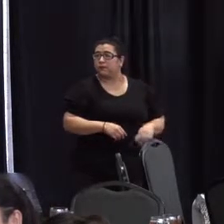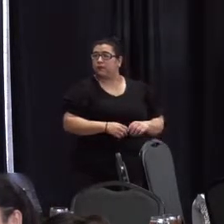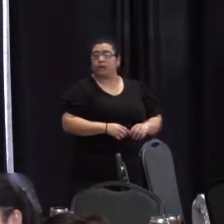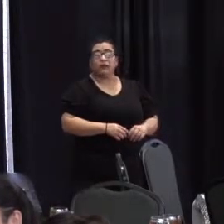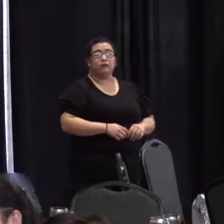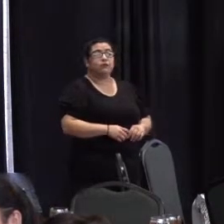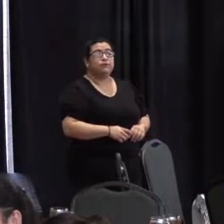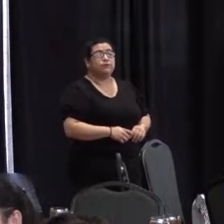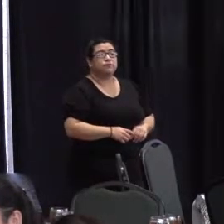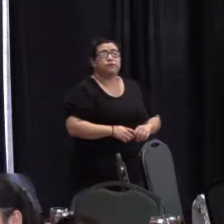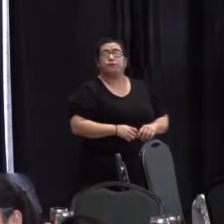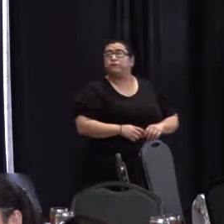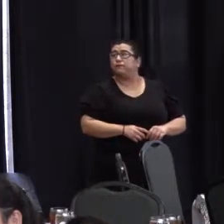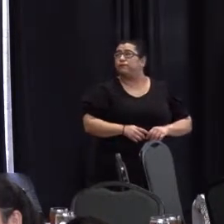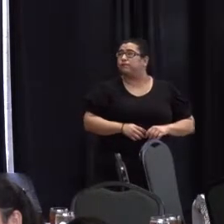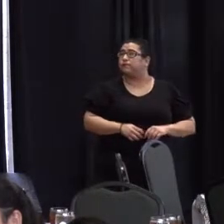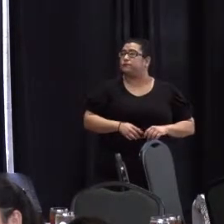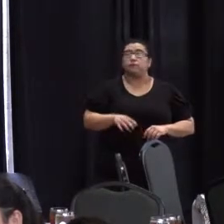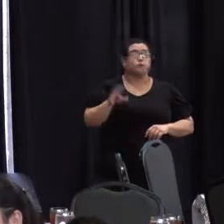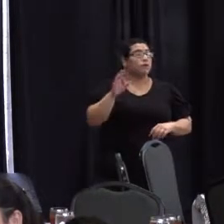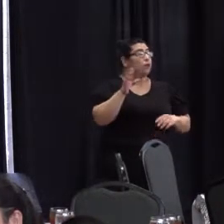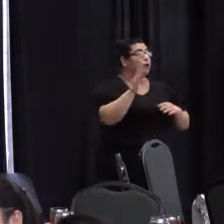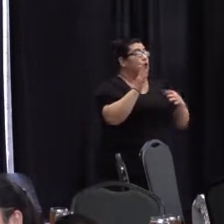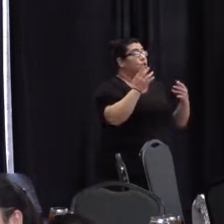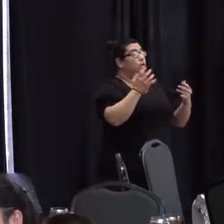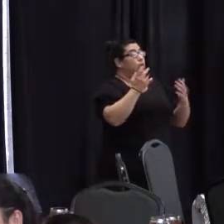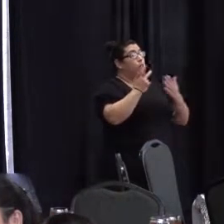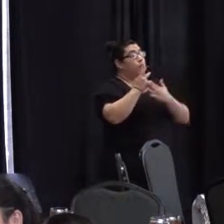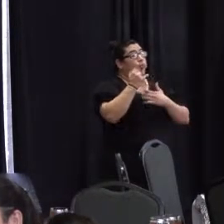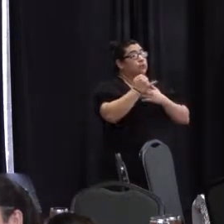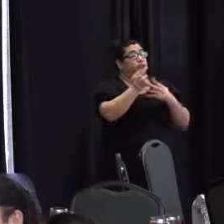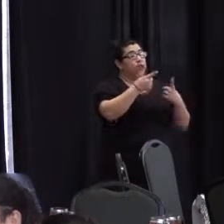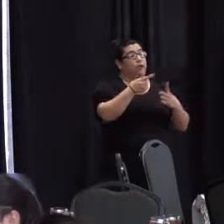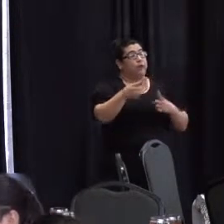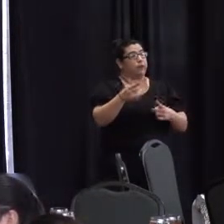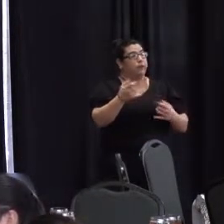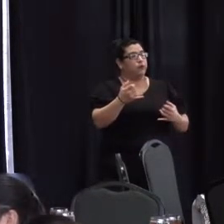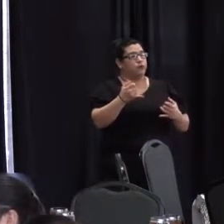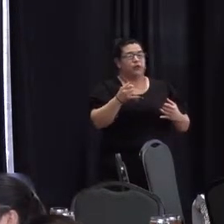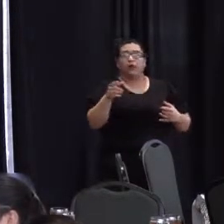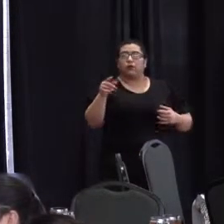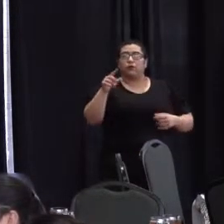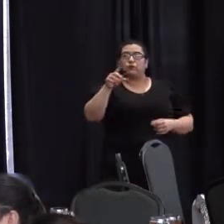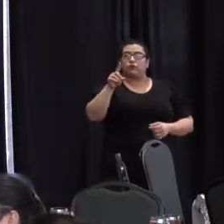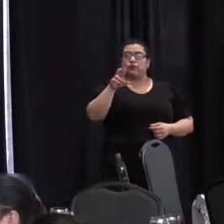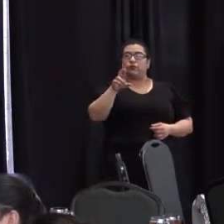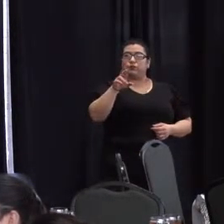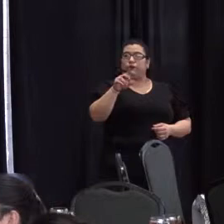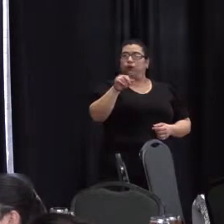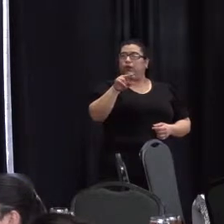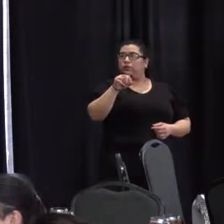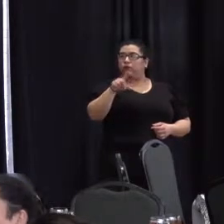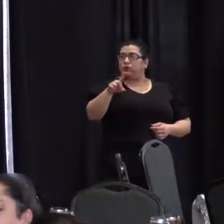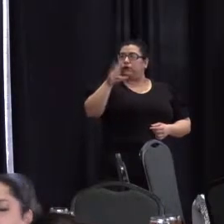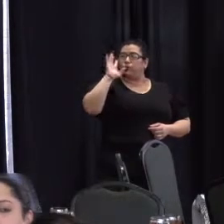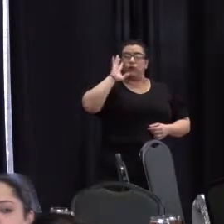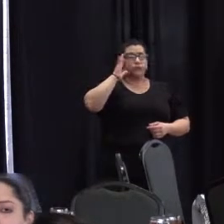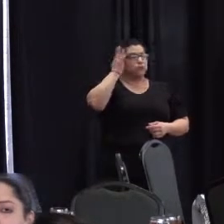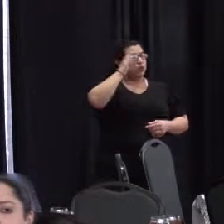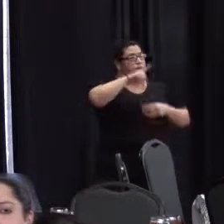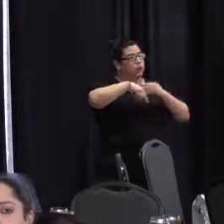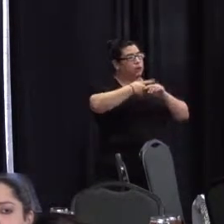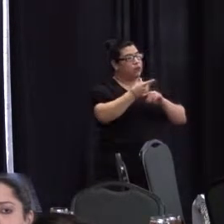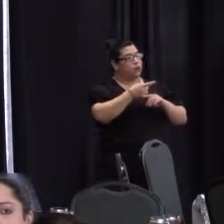Just to elaborate a little bit more, there is a project going on. I know Dr. Brownlow is going to talk about that in his presentation. That is